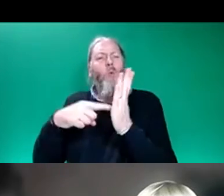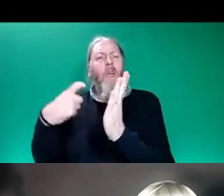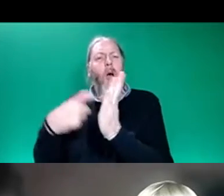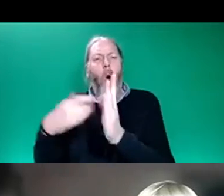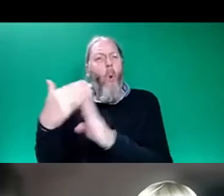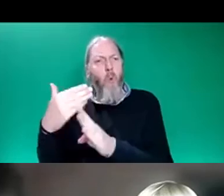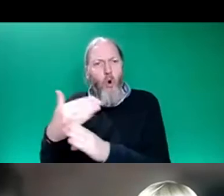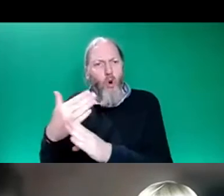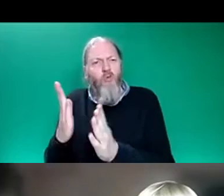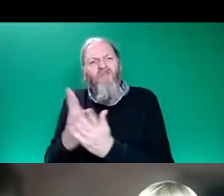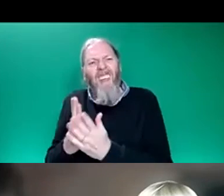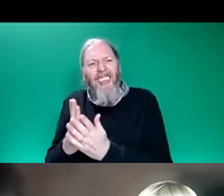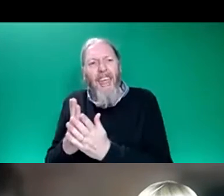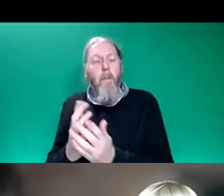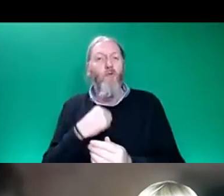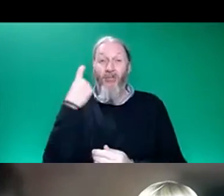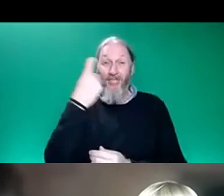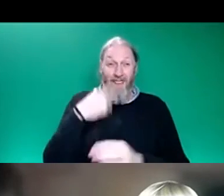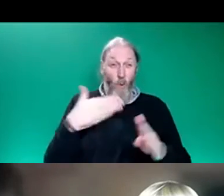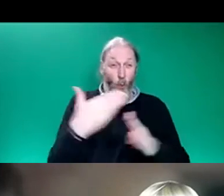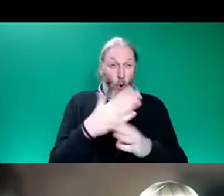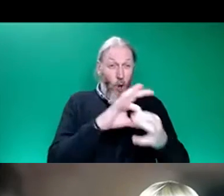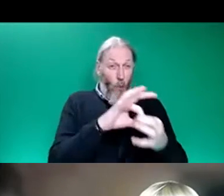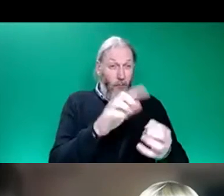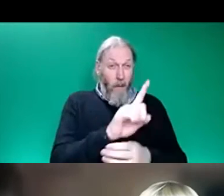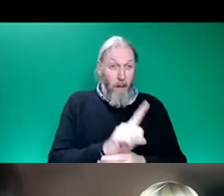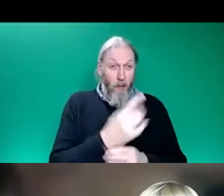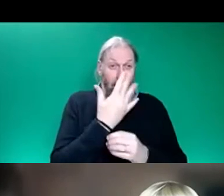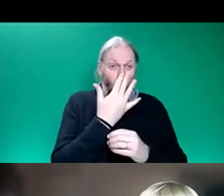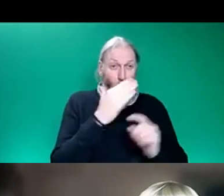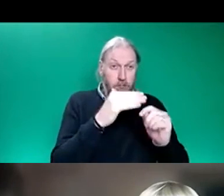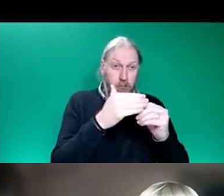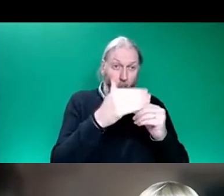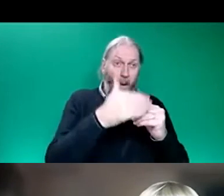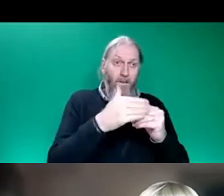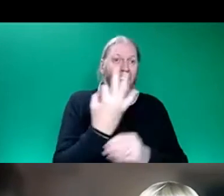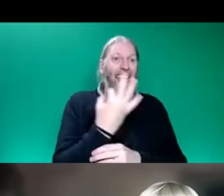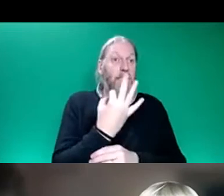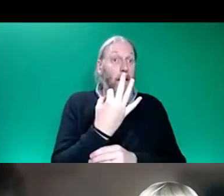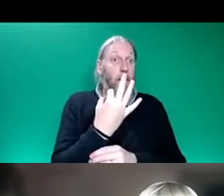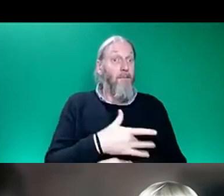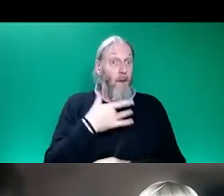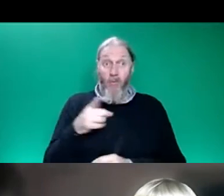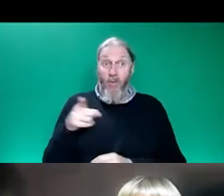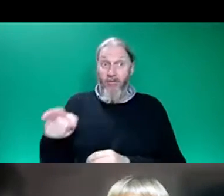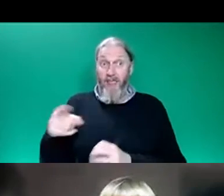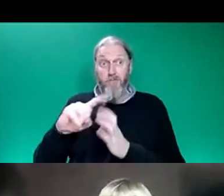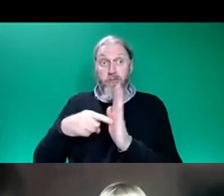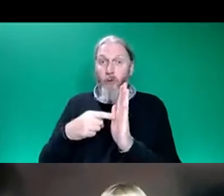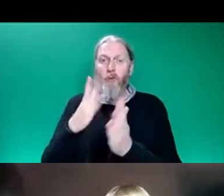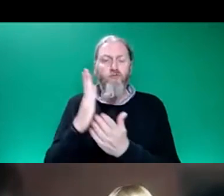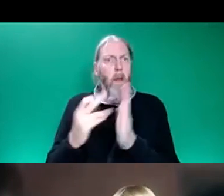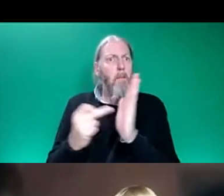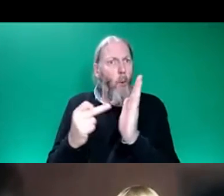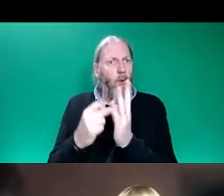of work with those 18 and up, but it felt like it was a really important project and has been a really important project when thinking about supporting